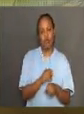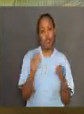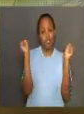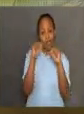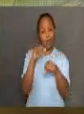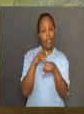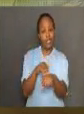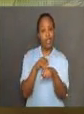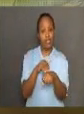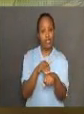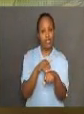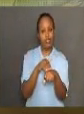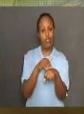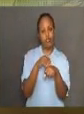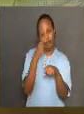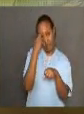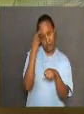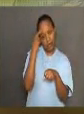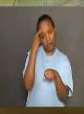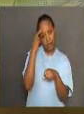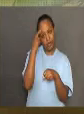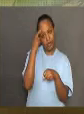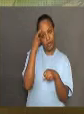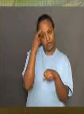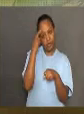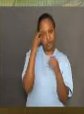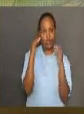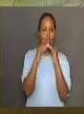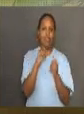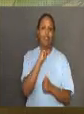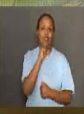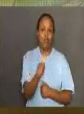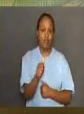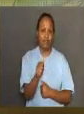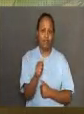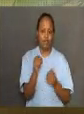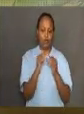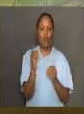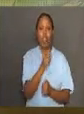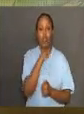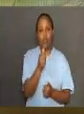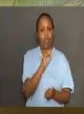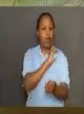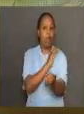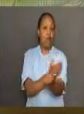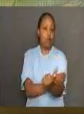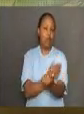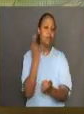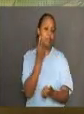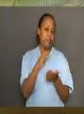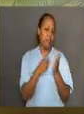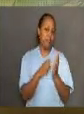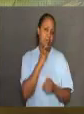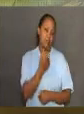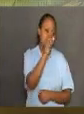Aggression is caused when there is an unequal balance of power between